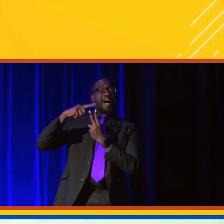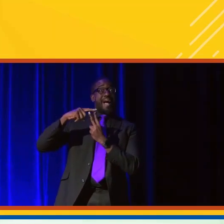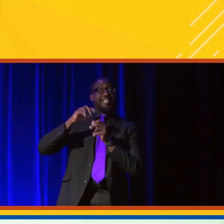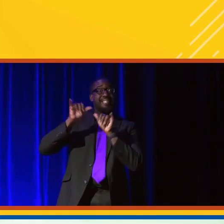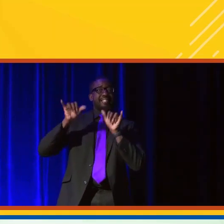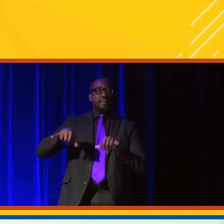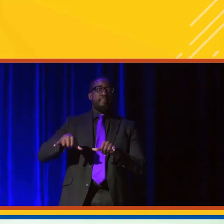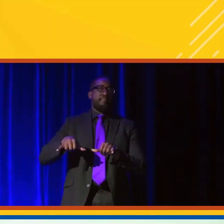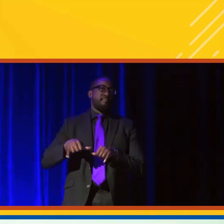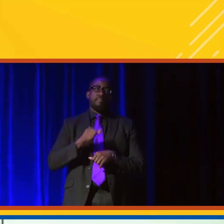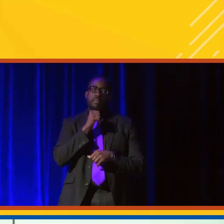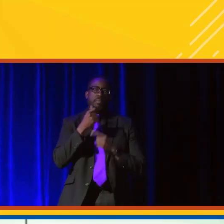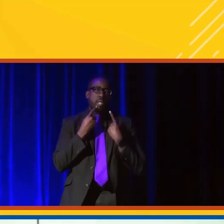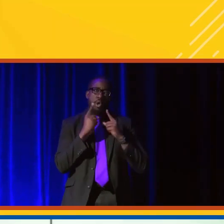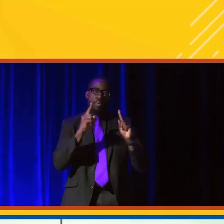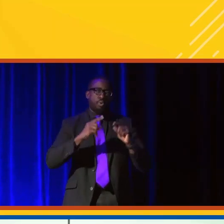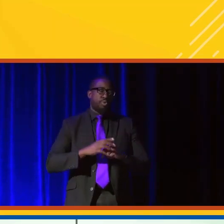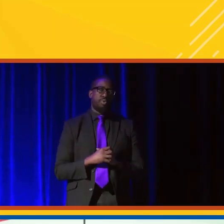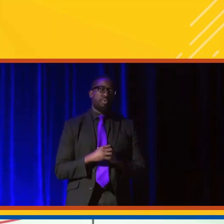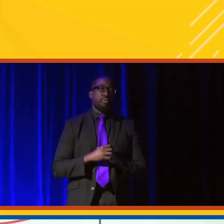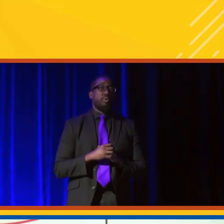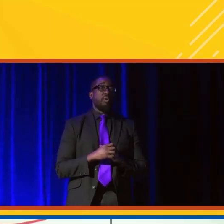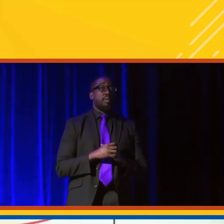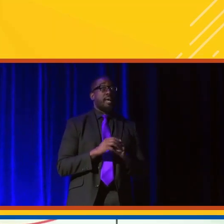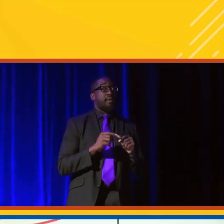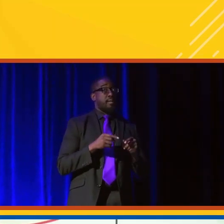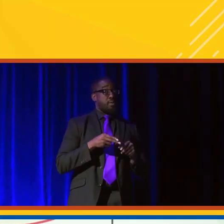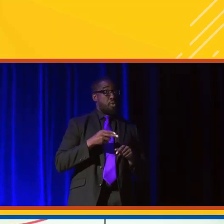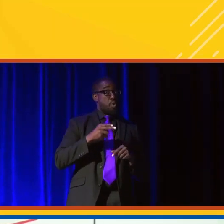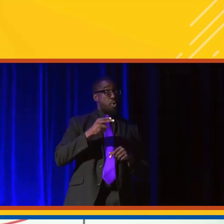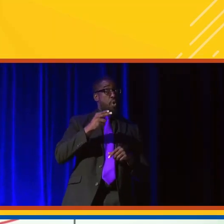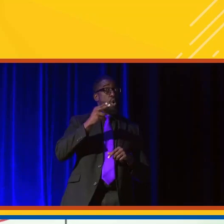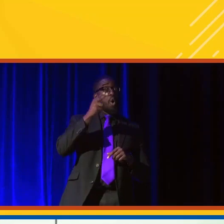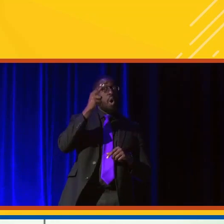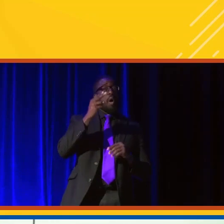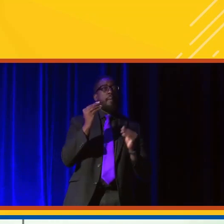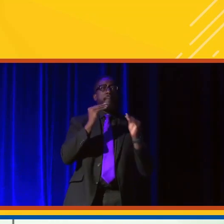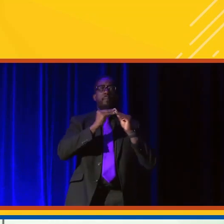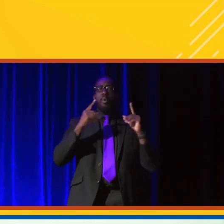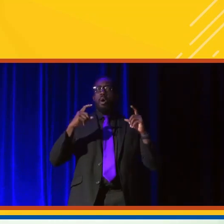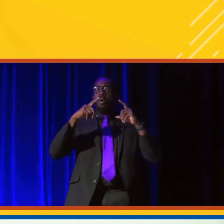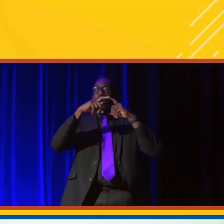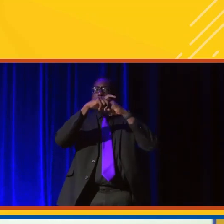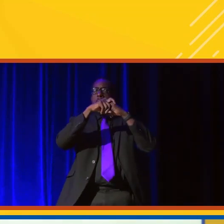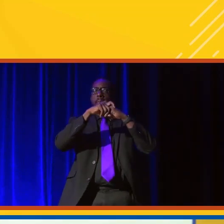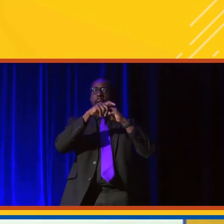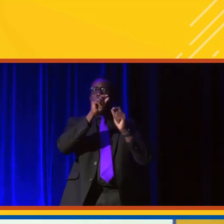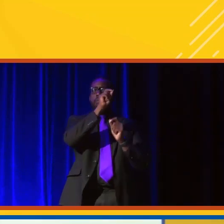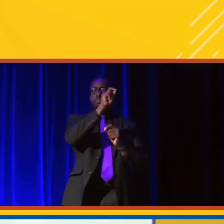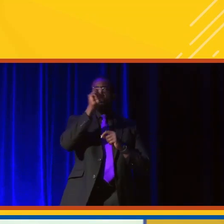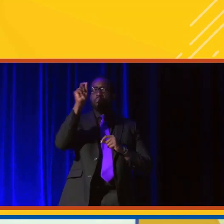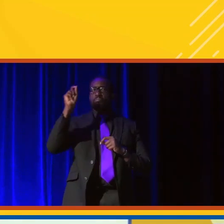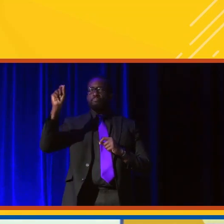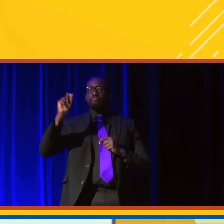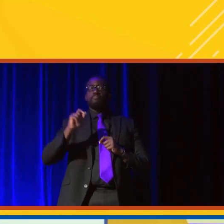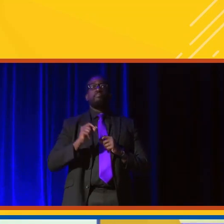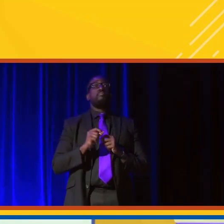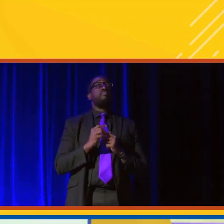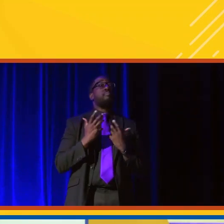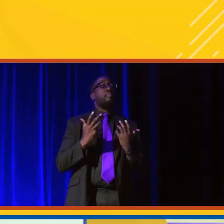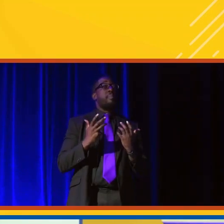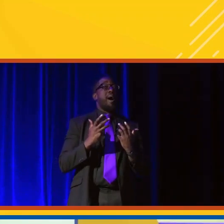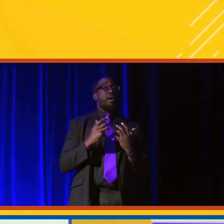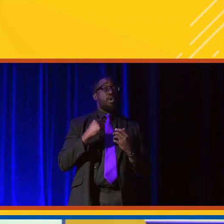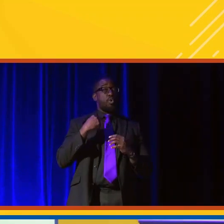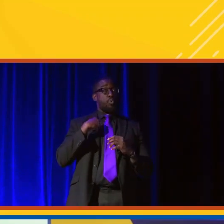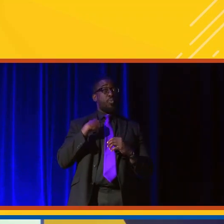As you go up and you further coarsen, you start to get some more complex correlations. But the basic point of this is that we can input a